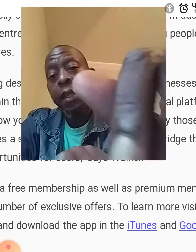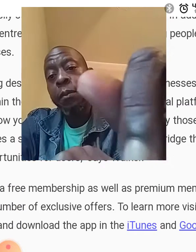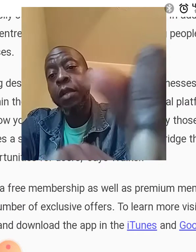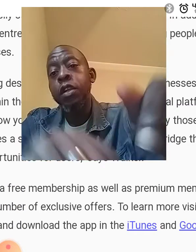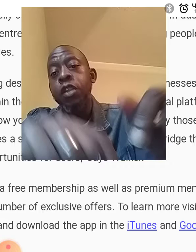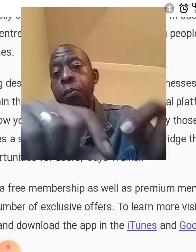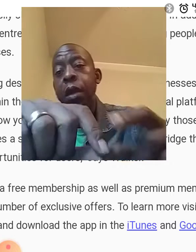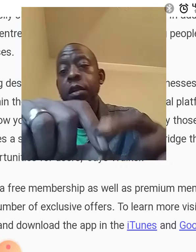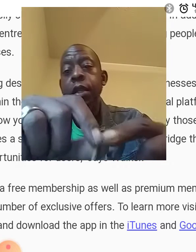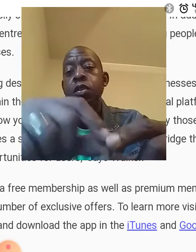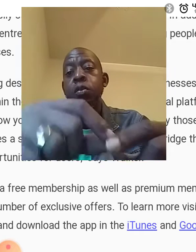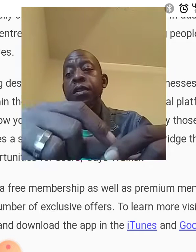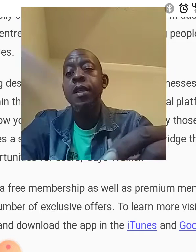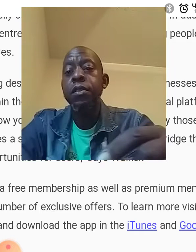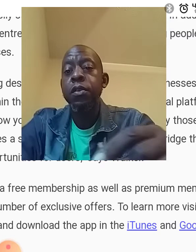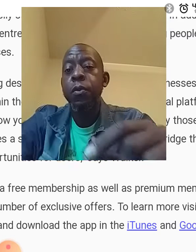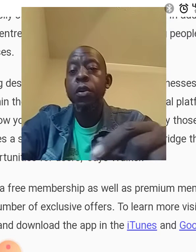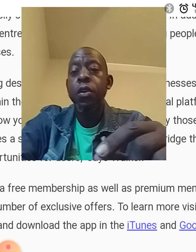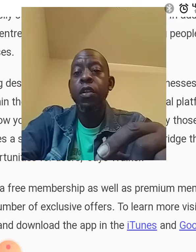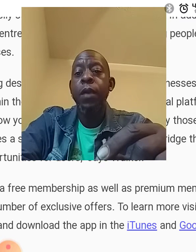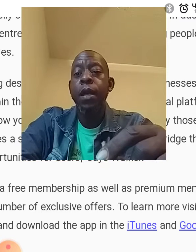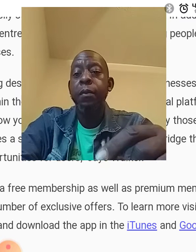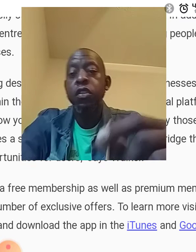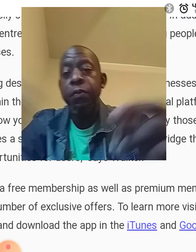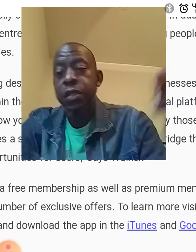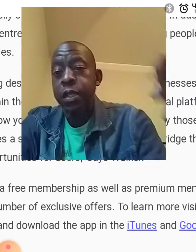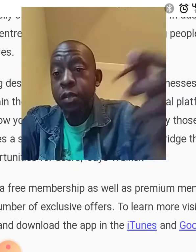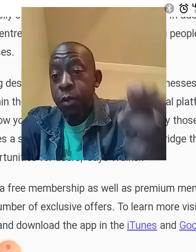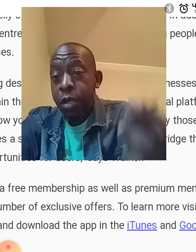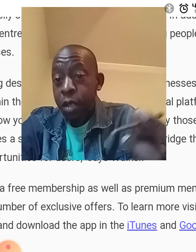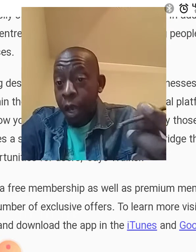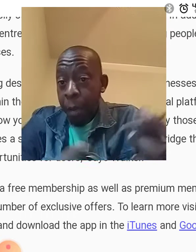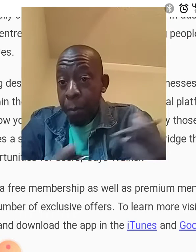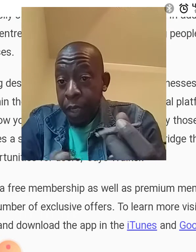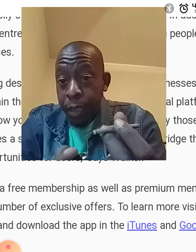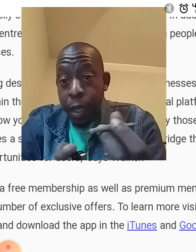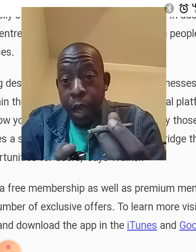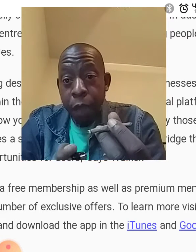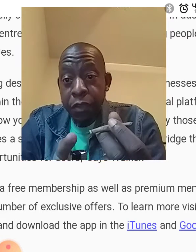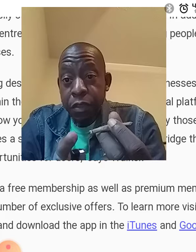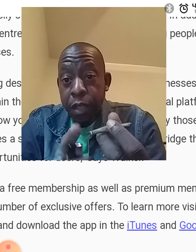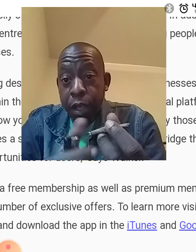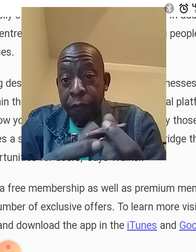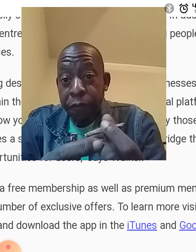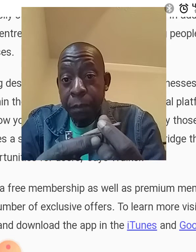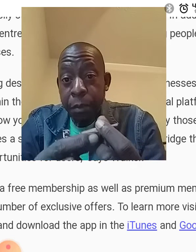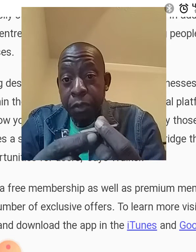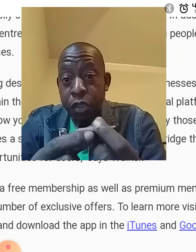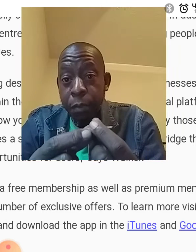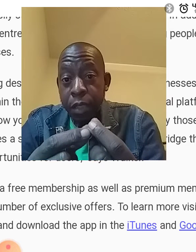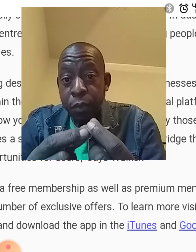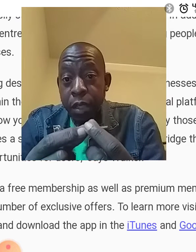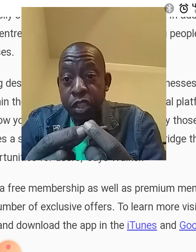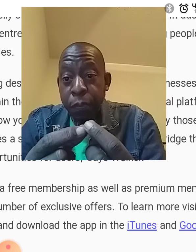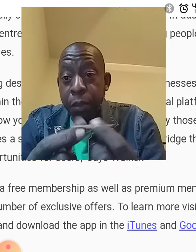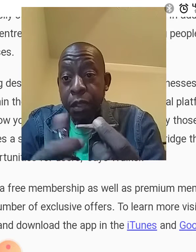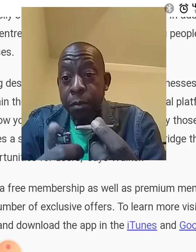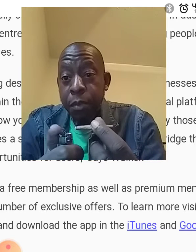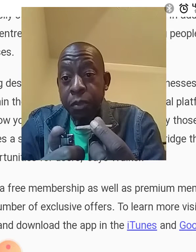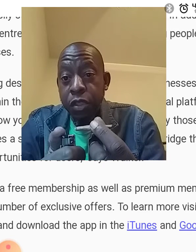analytical statement of your product that you present to the world, or your app that you present to the world. Bean now offers a free membership as well